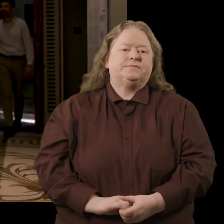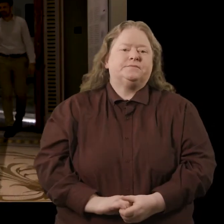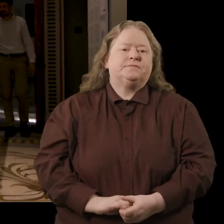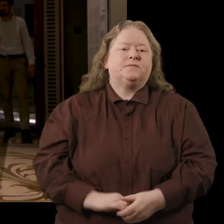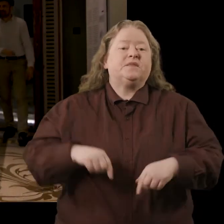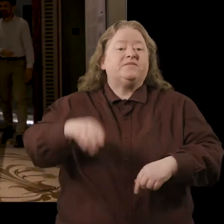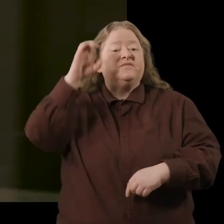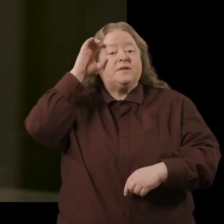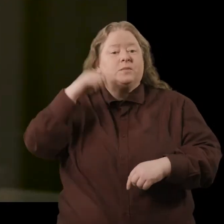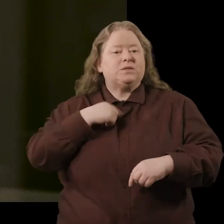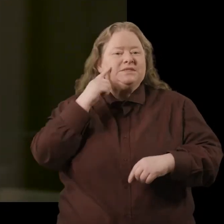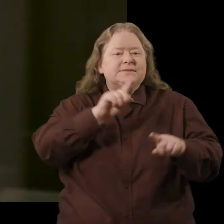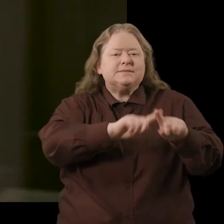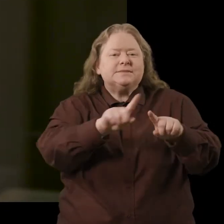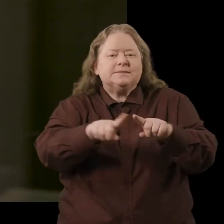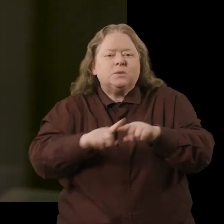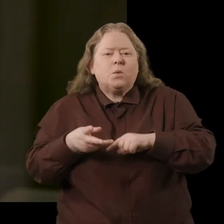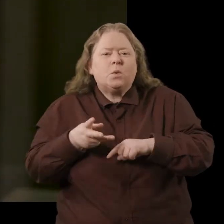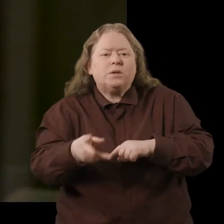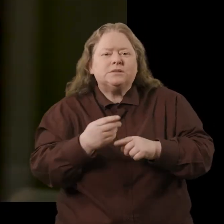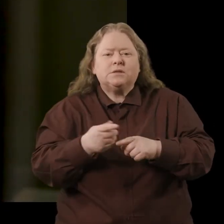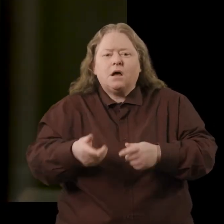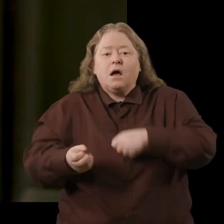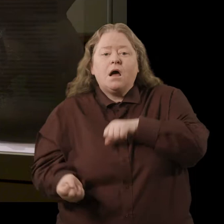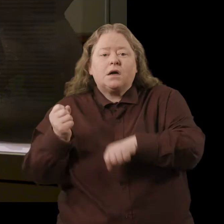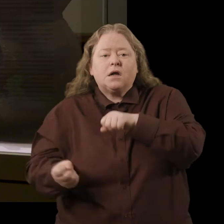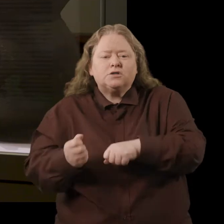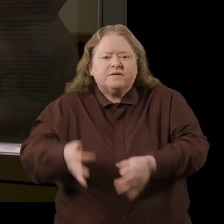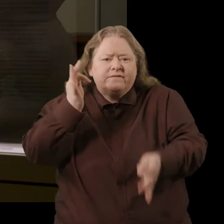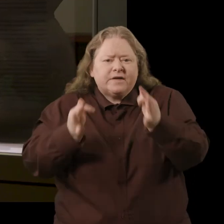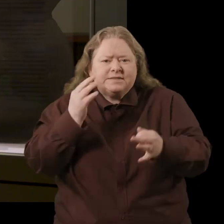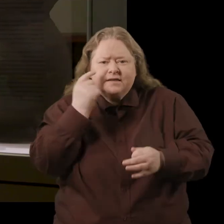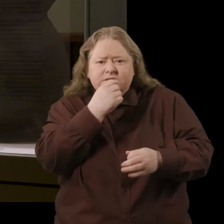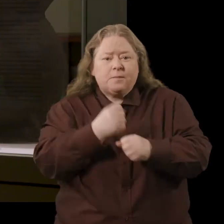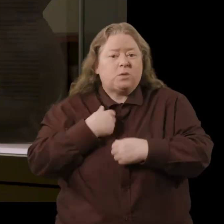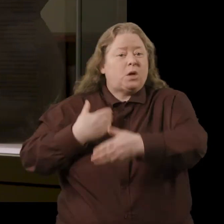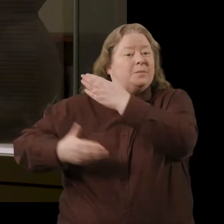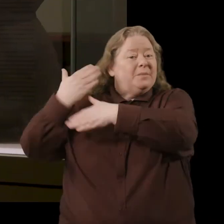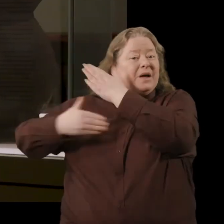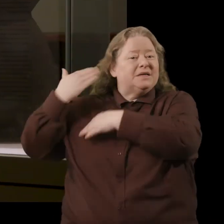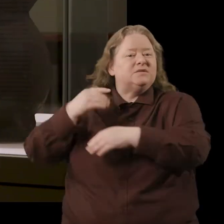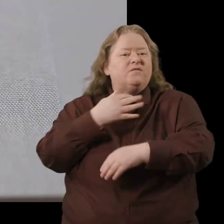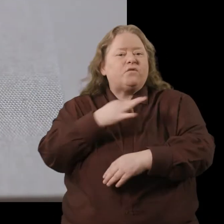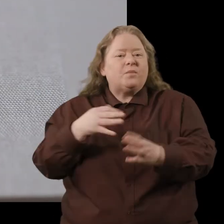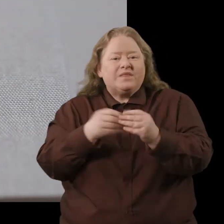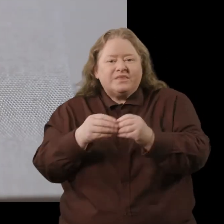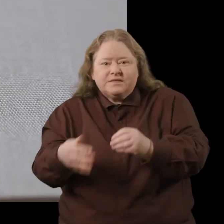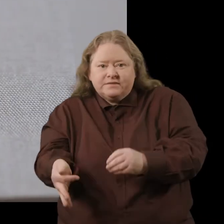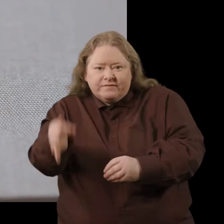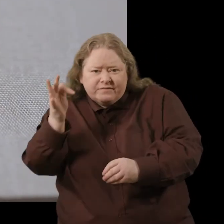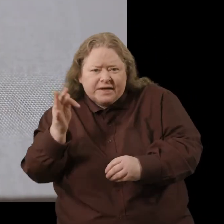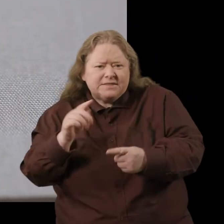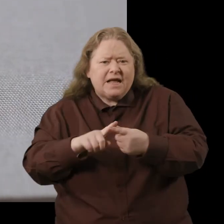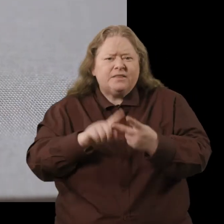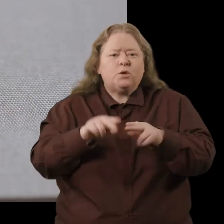In this film, we'll see the many ways in which archaeologists find evidence about our past from the objects they discover and the